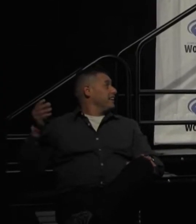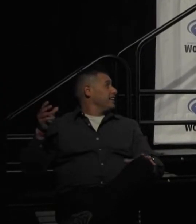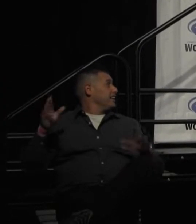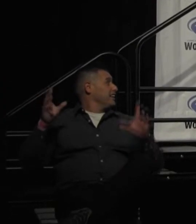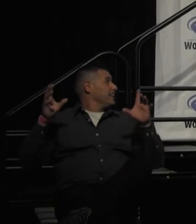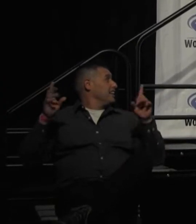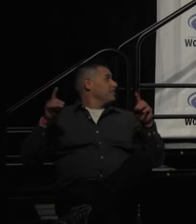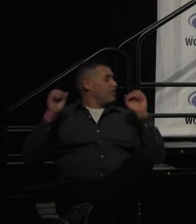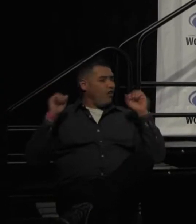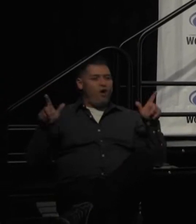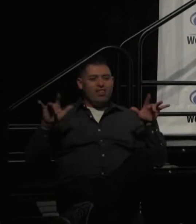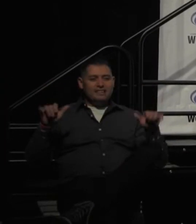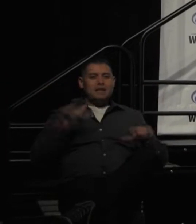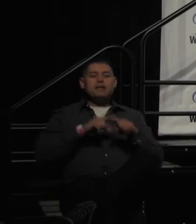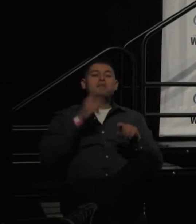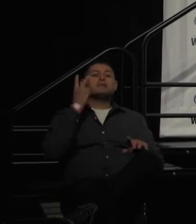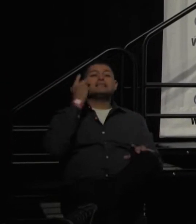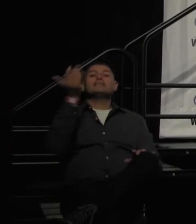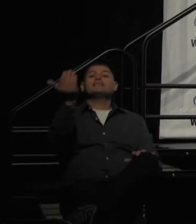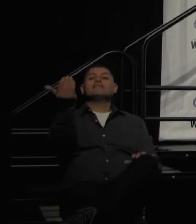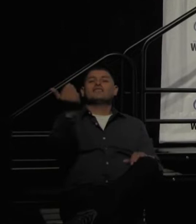time. I want to see.